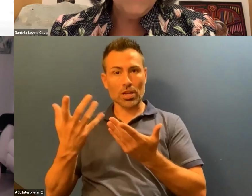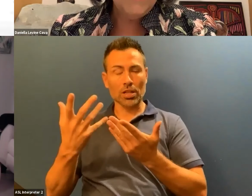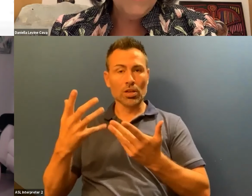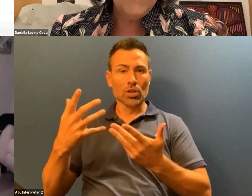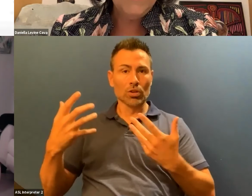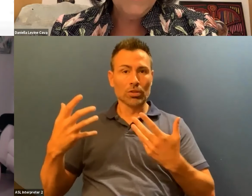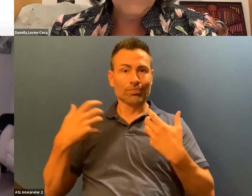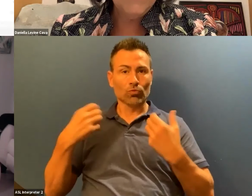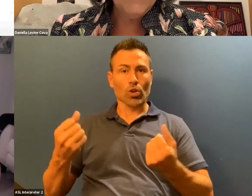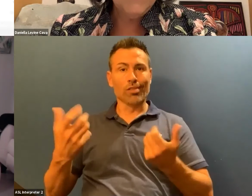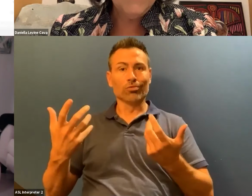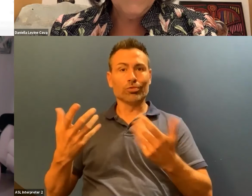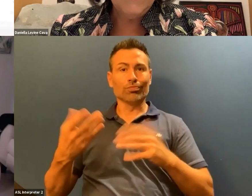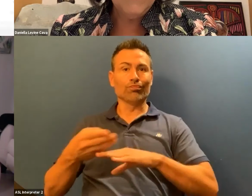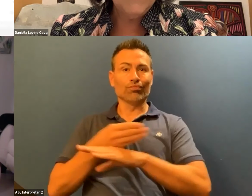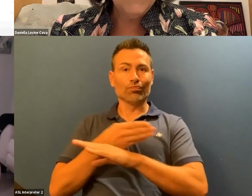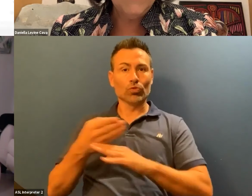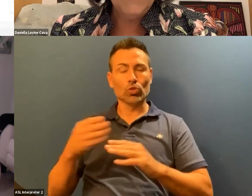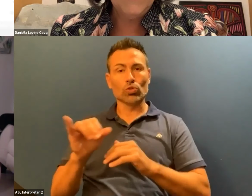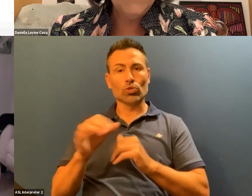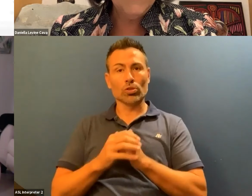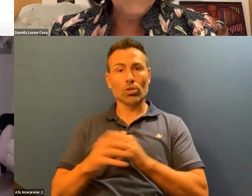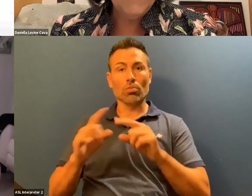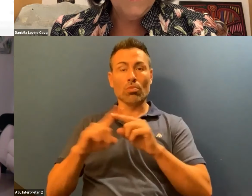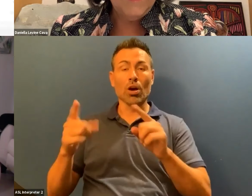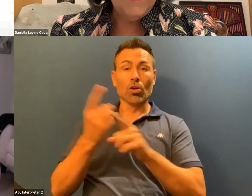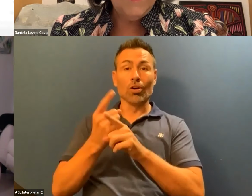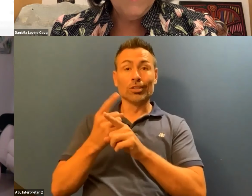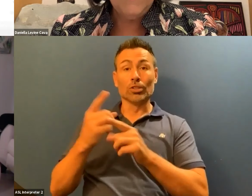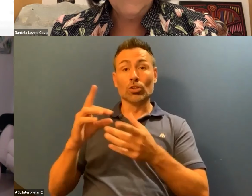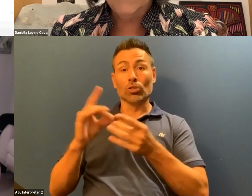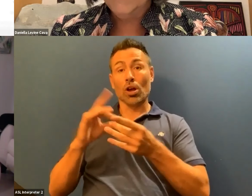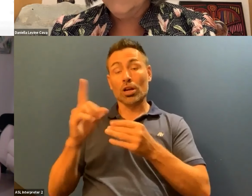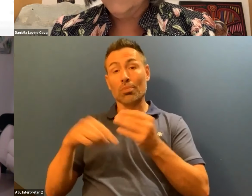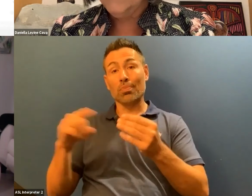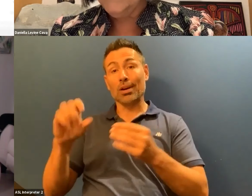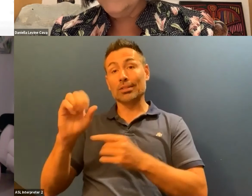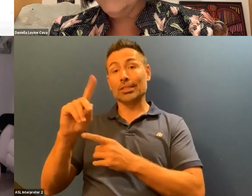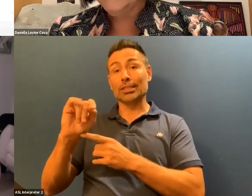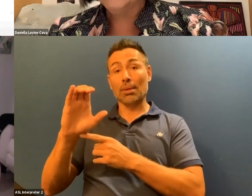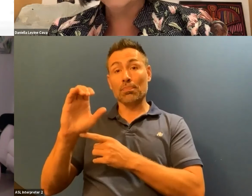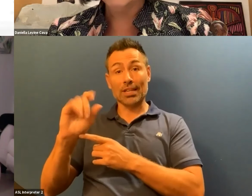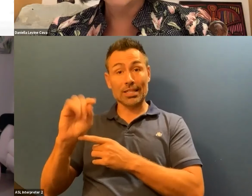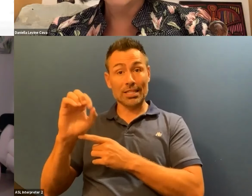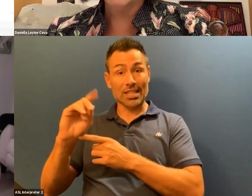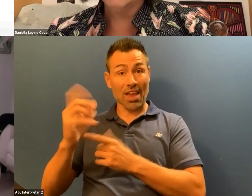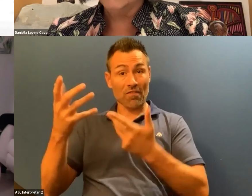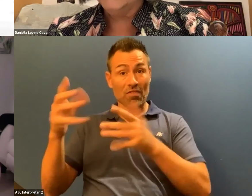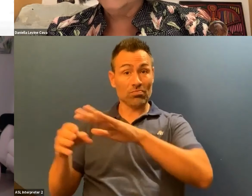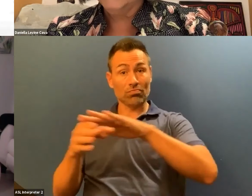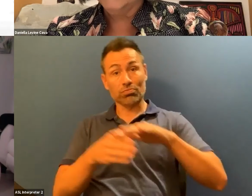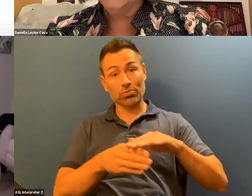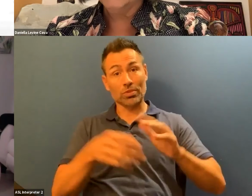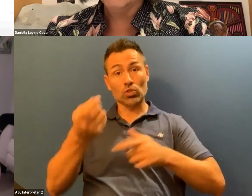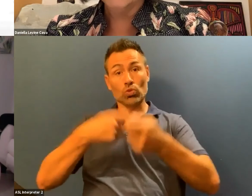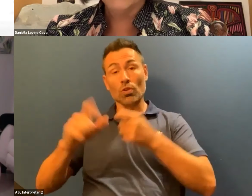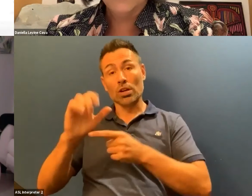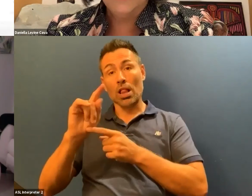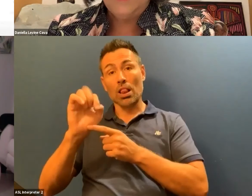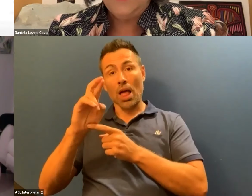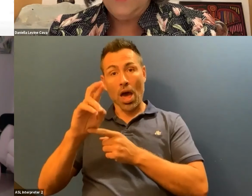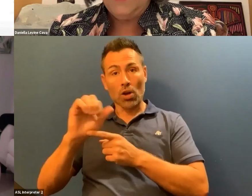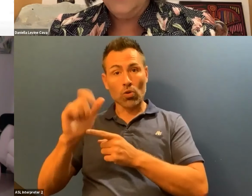of connectivity and get people off of septic tanks, but also the transportation issues. I mean, all these are very complex things all moving at